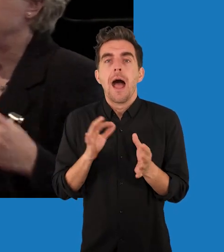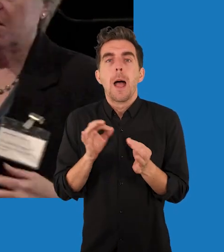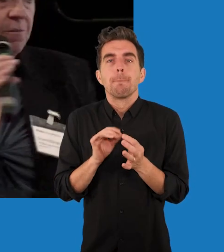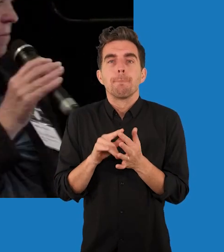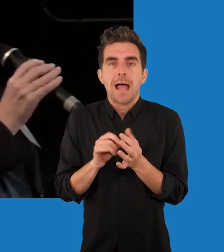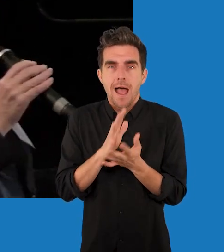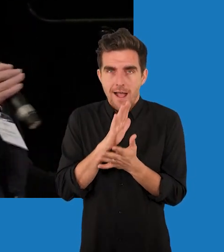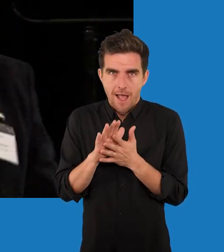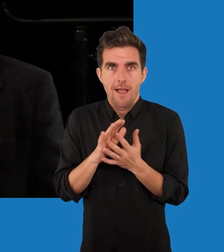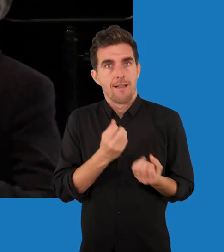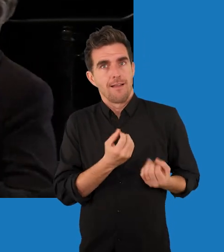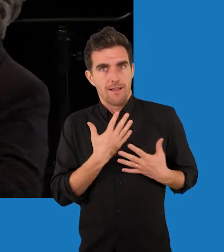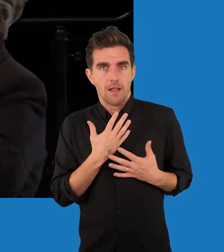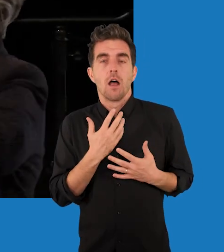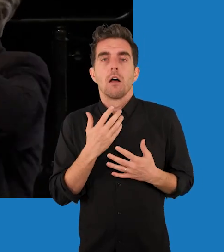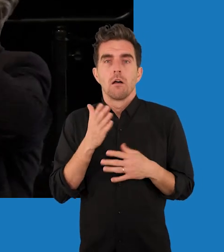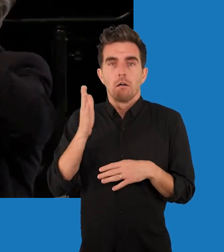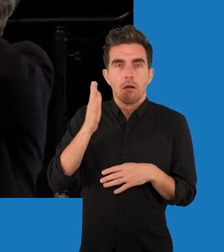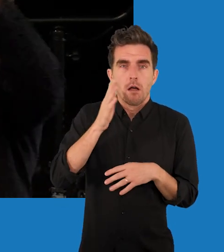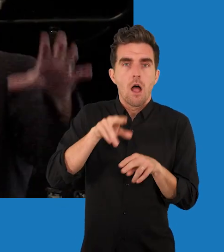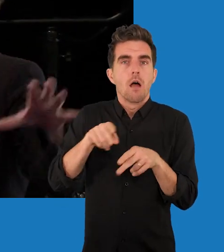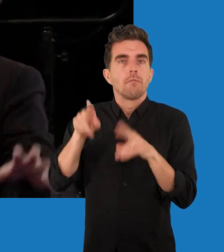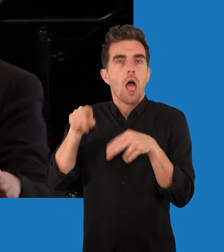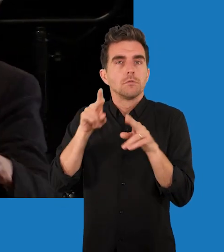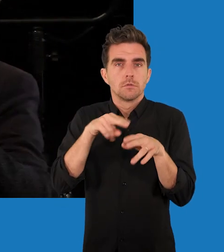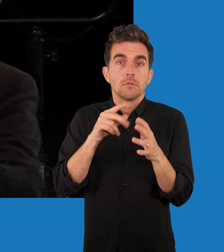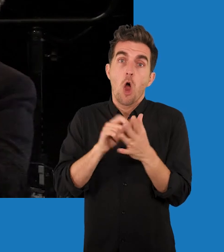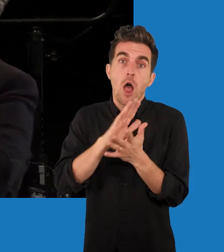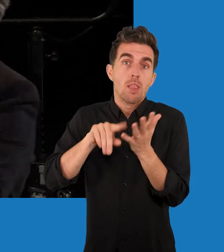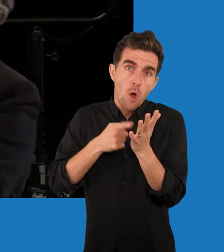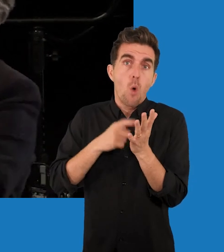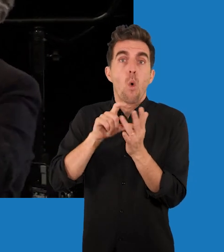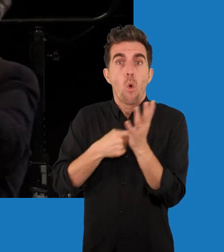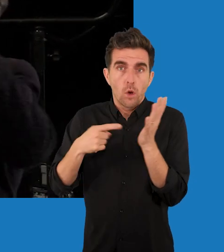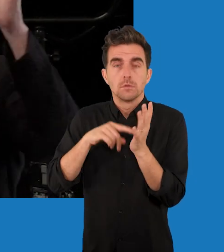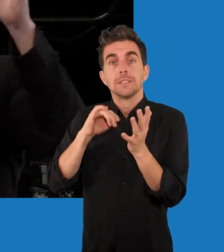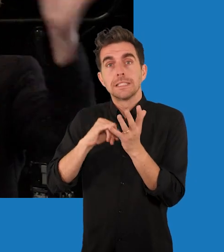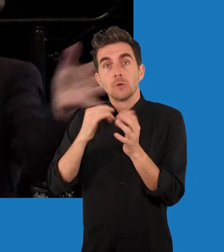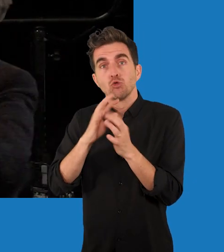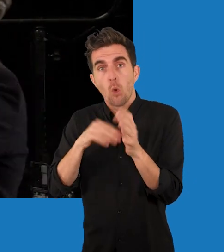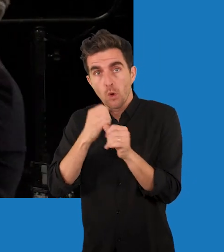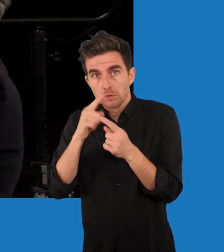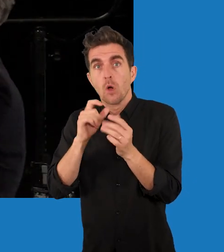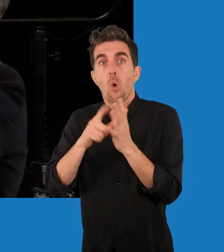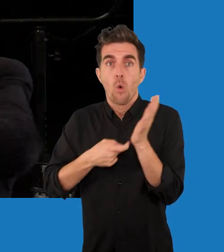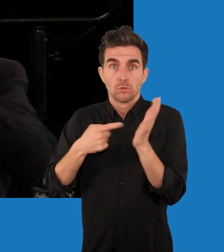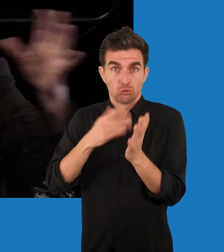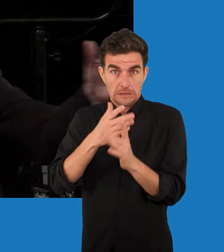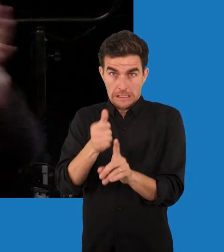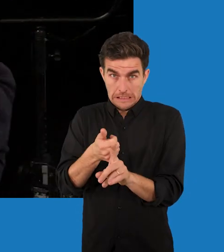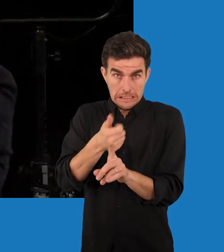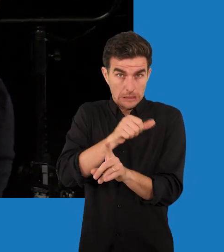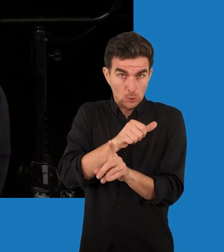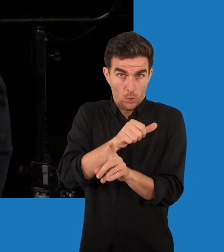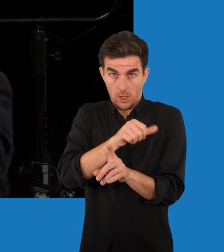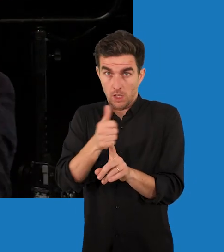I think Habiba was telling me recently that even going into different blocks of flats, even if you go into Arthur Court and St George's Court, which are